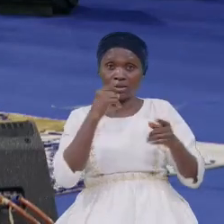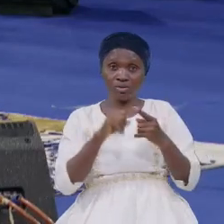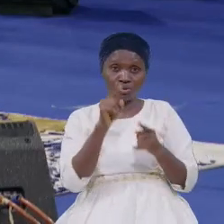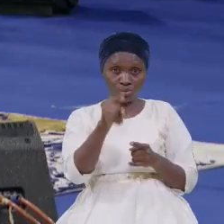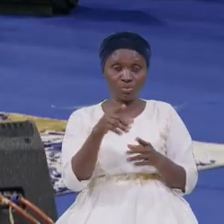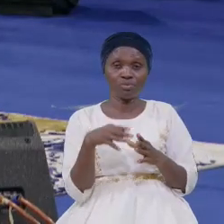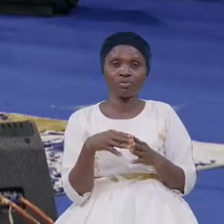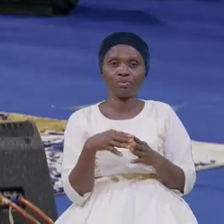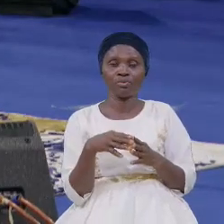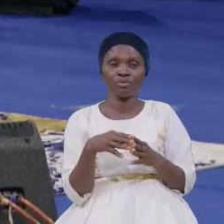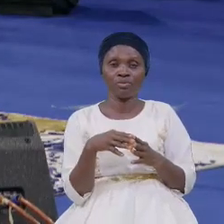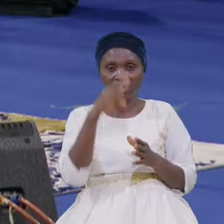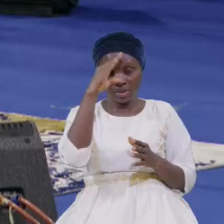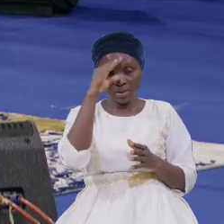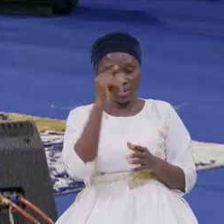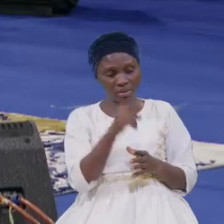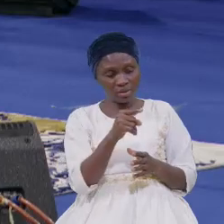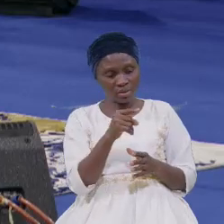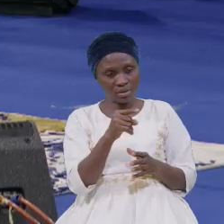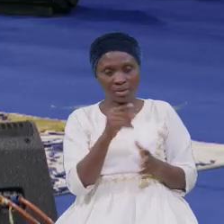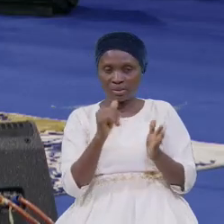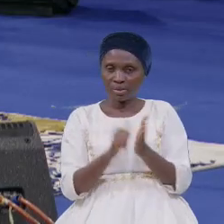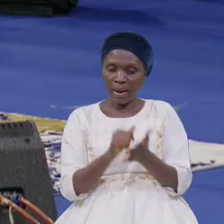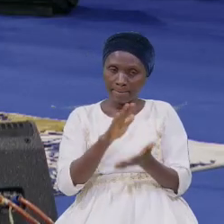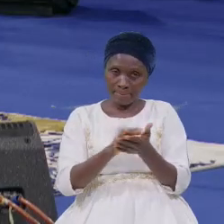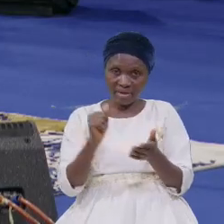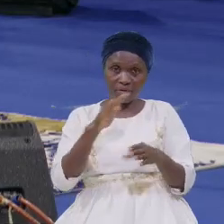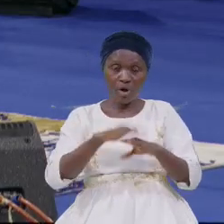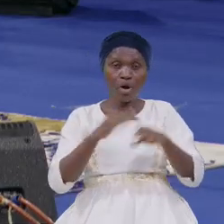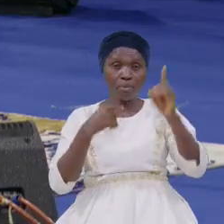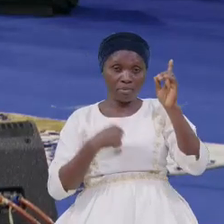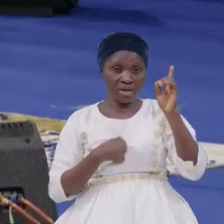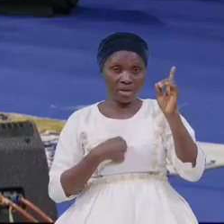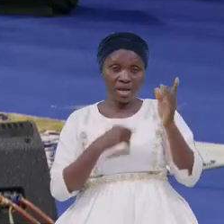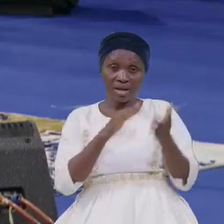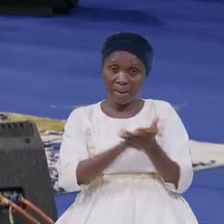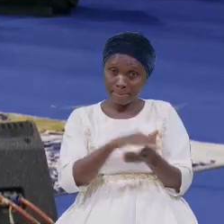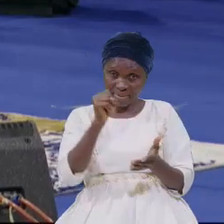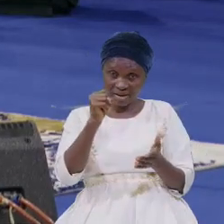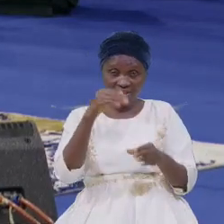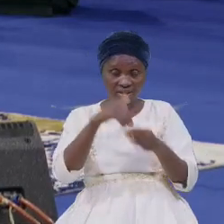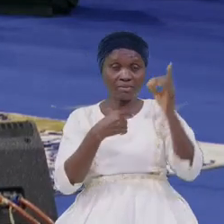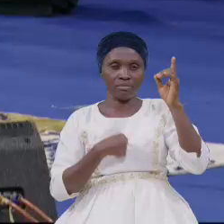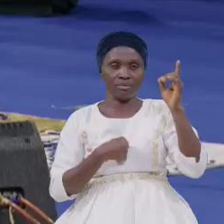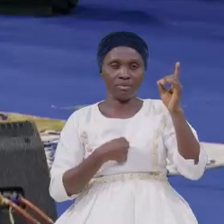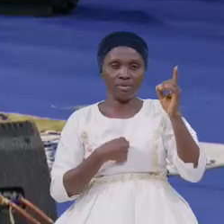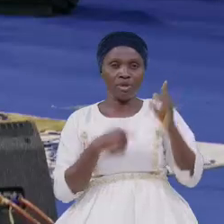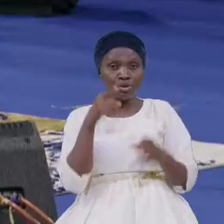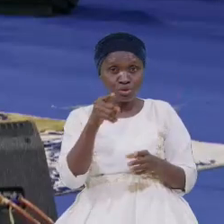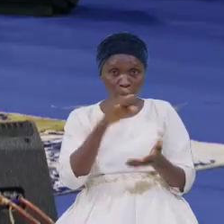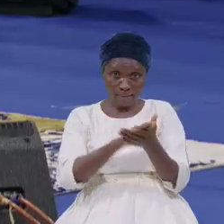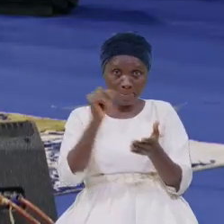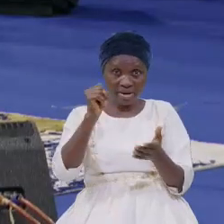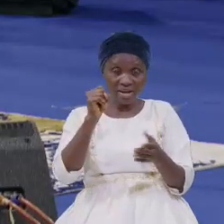that believeth on me, believeth on me. He believes on Christ, keeps on believing